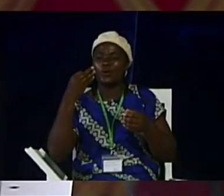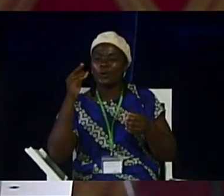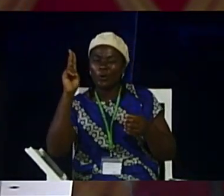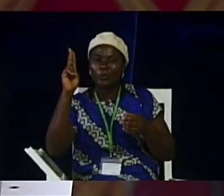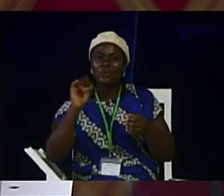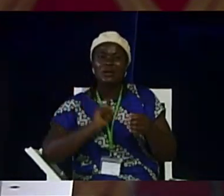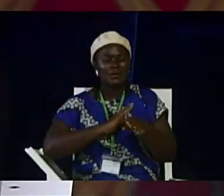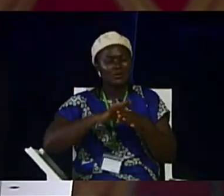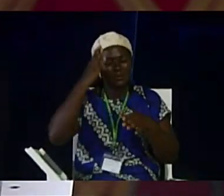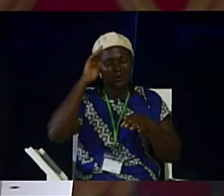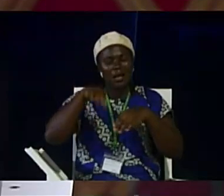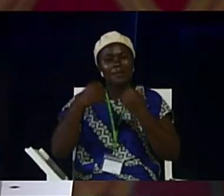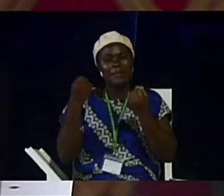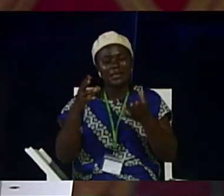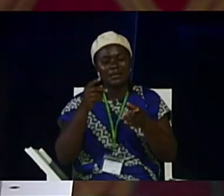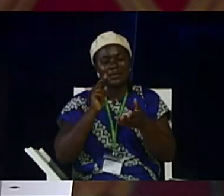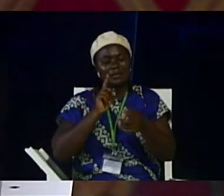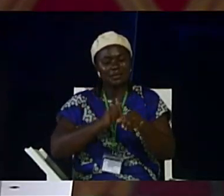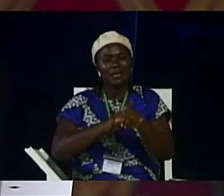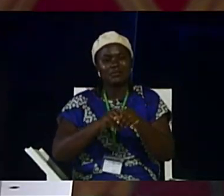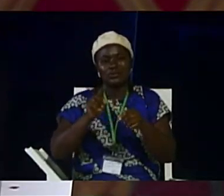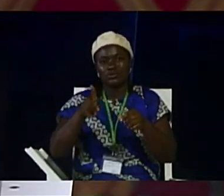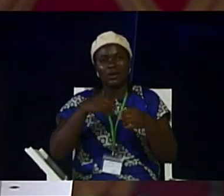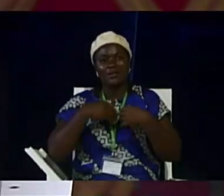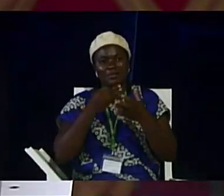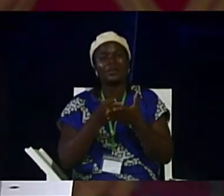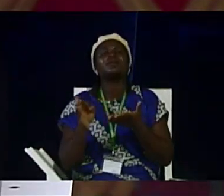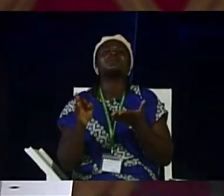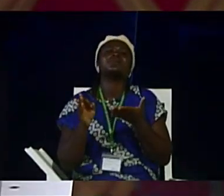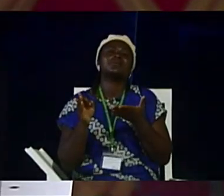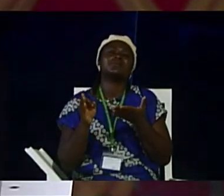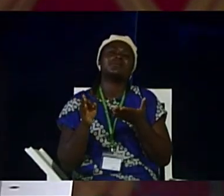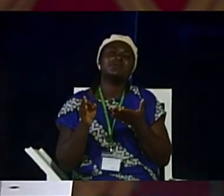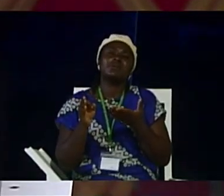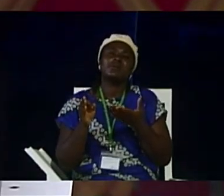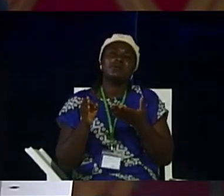Later tonight, our daddy is going to come and the invitation is going to be given.